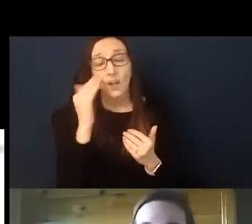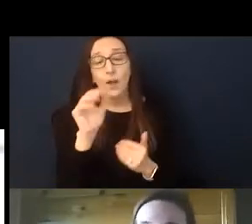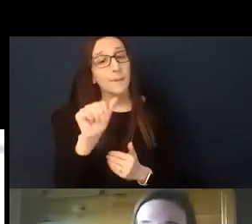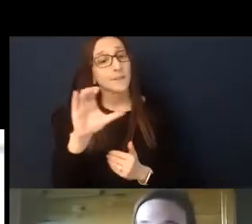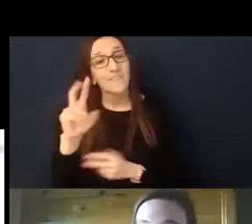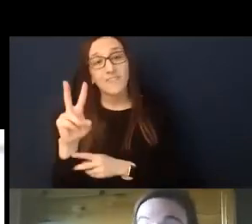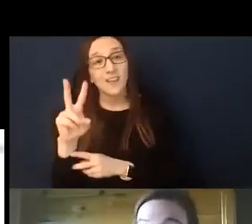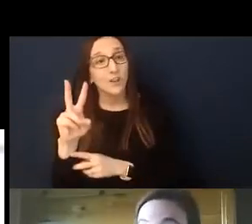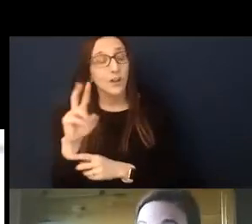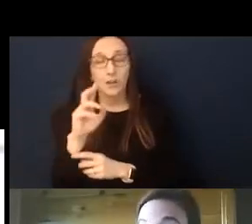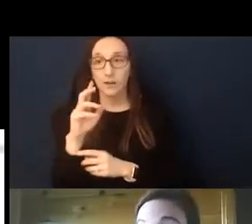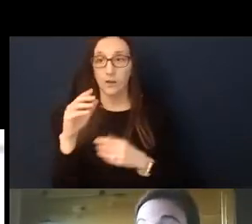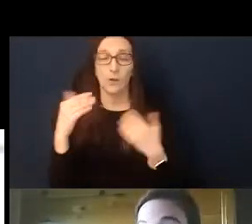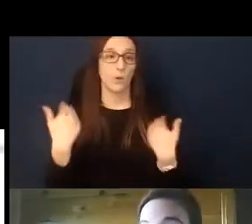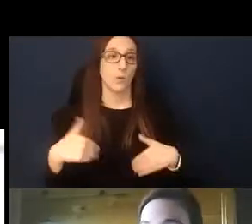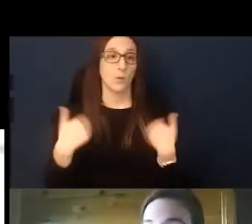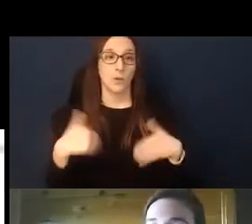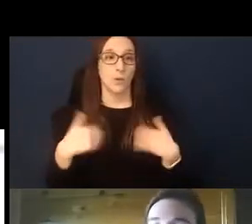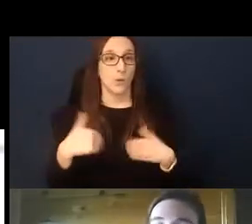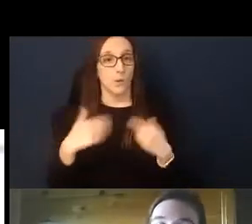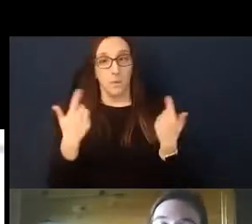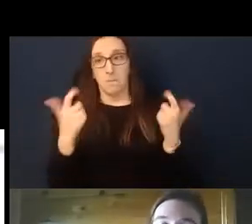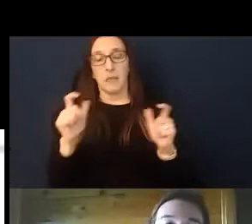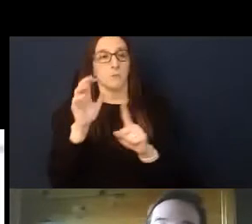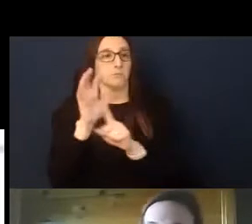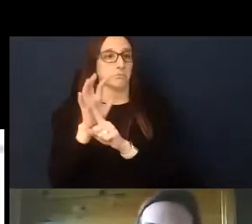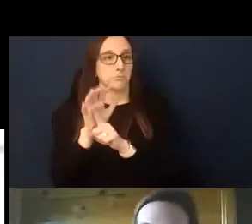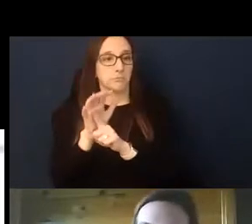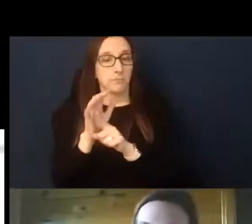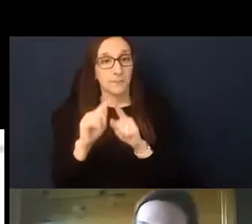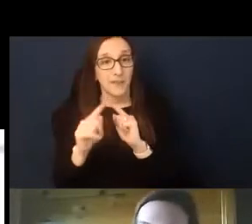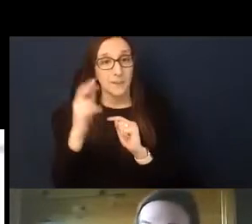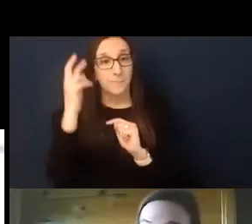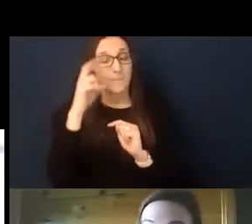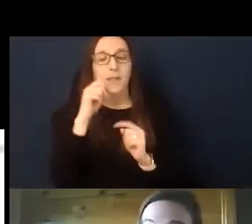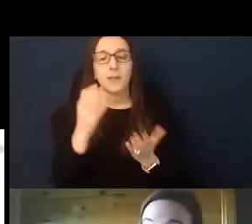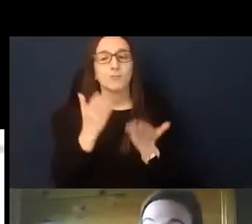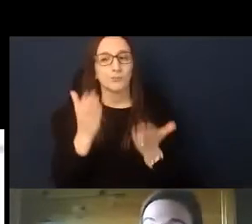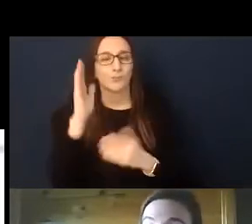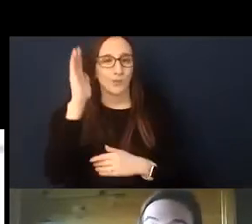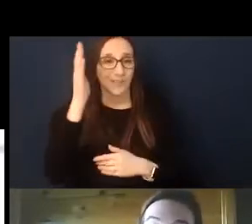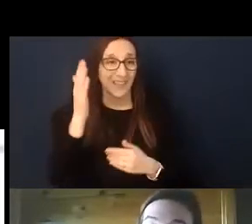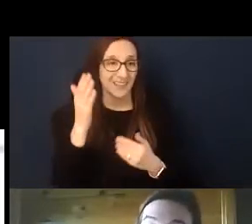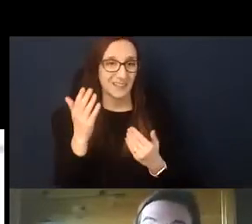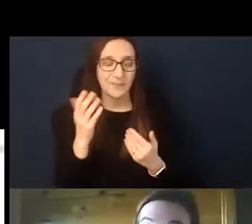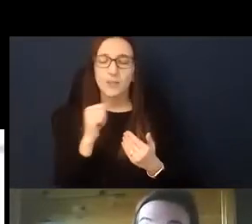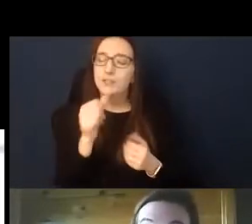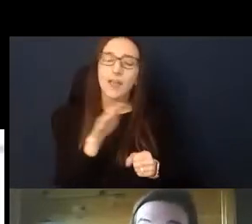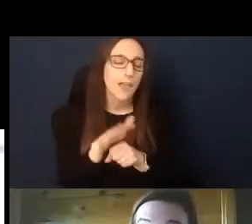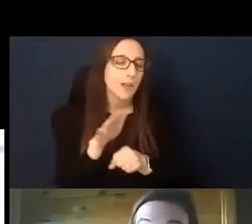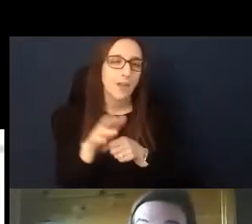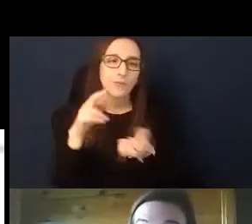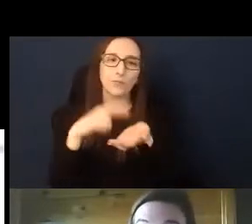vinegar was and still is very big. The reason why I didn't present on it today is because there isn't enough